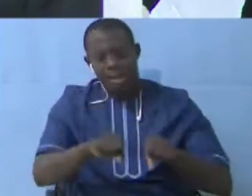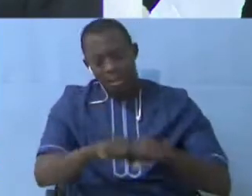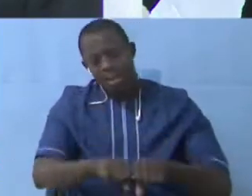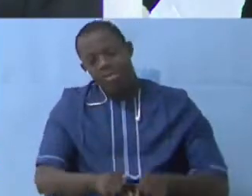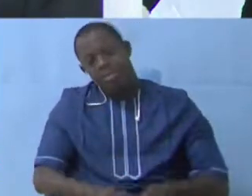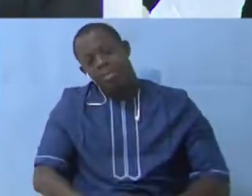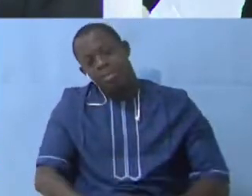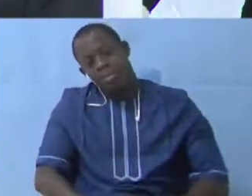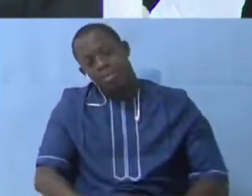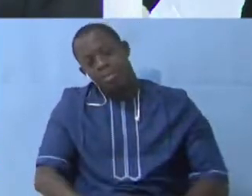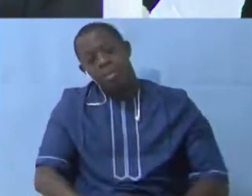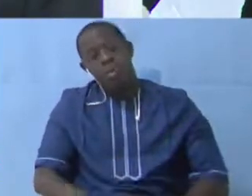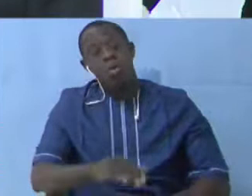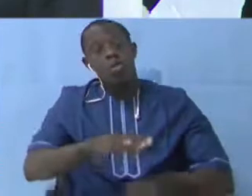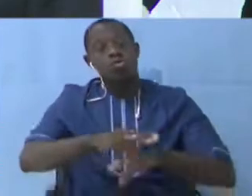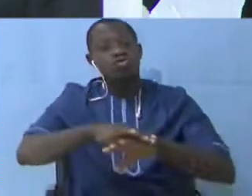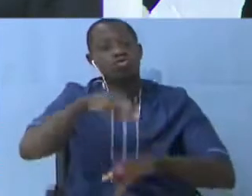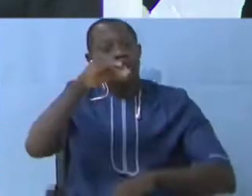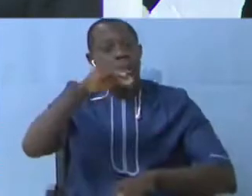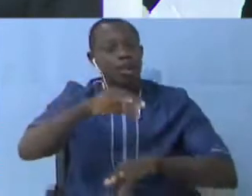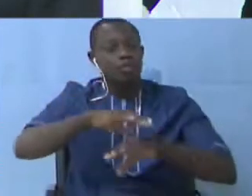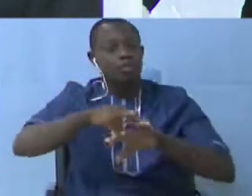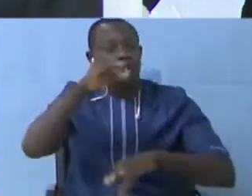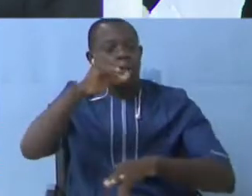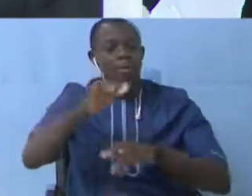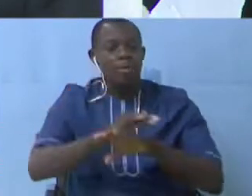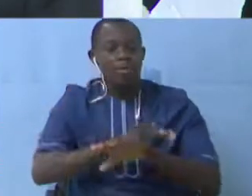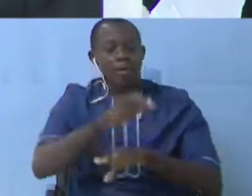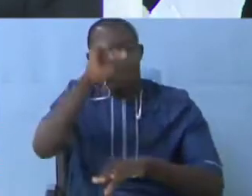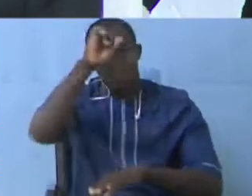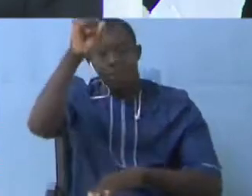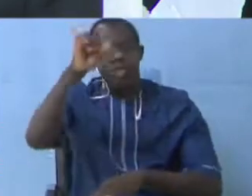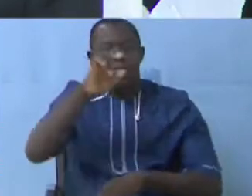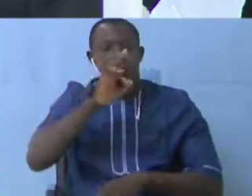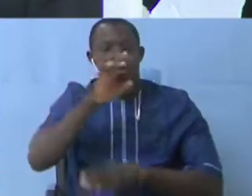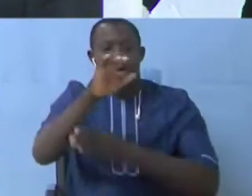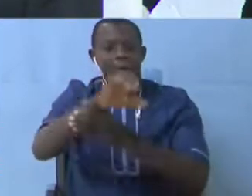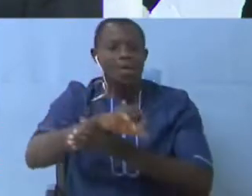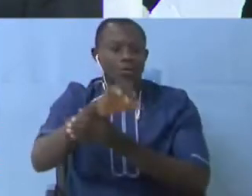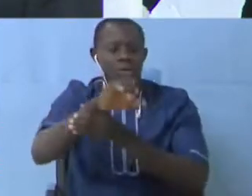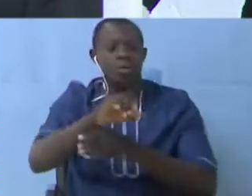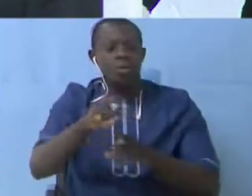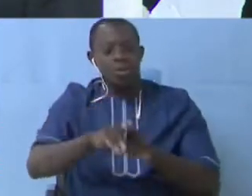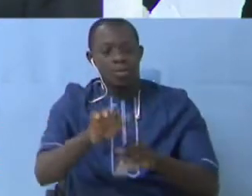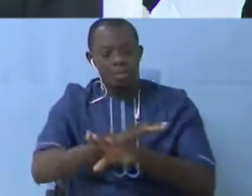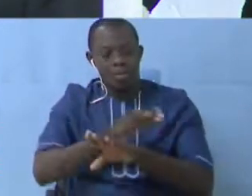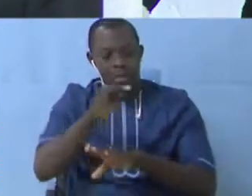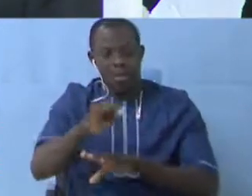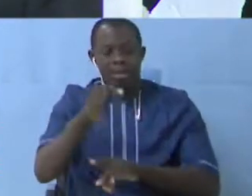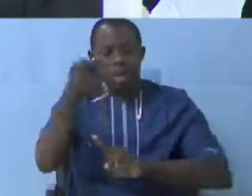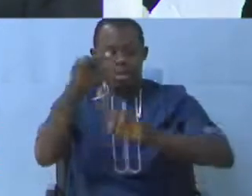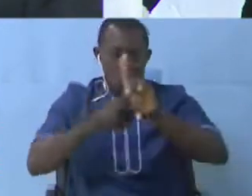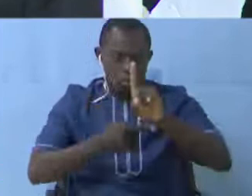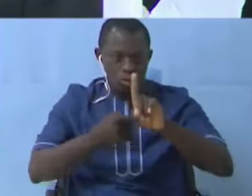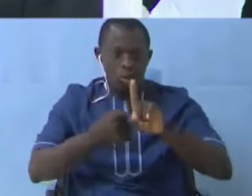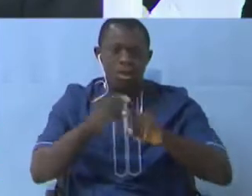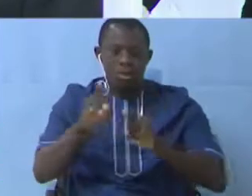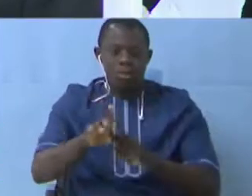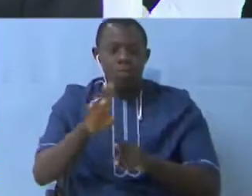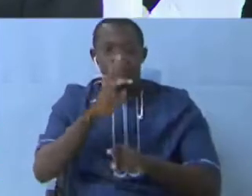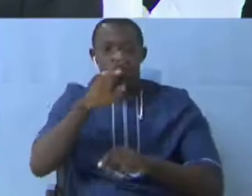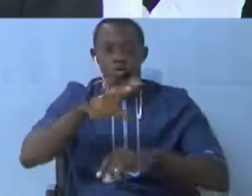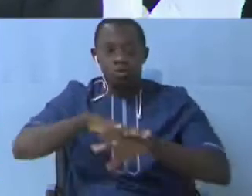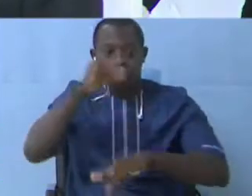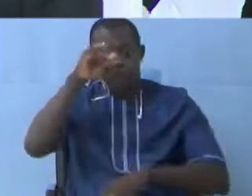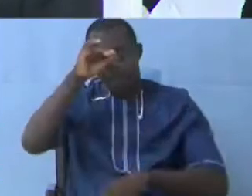ak Sénégal. Sweden was president of the council during that fateful month. réewi Sweden jamono jooju noo